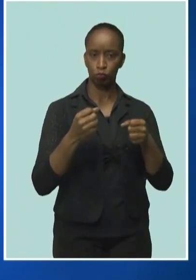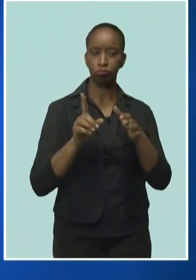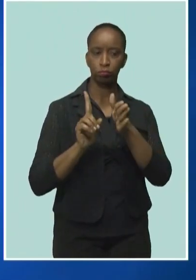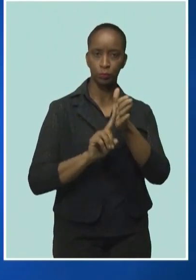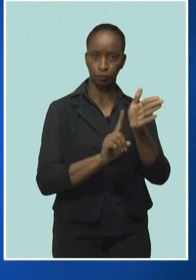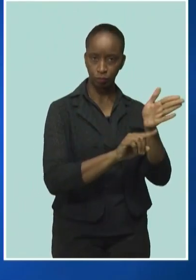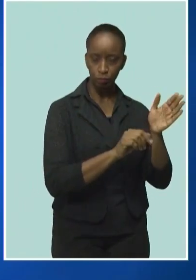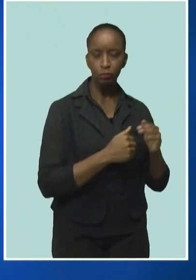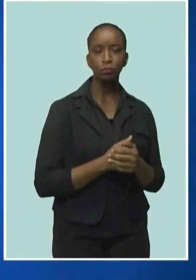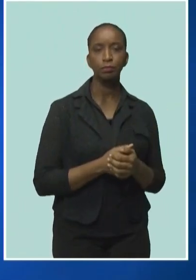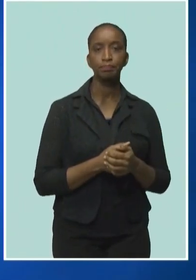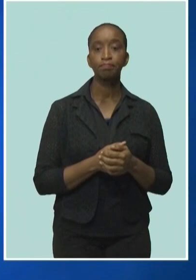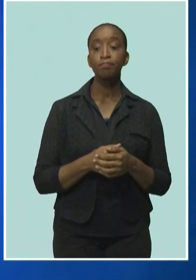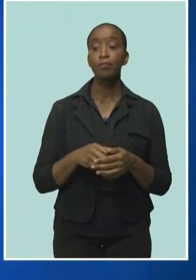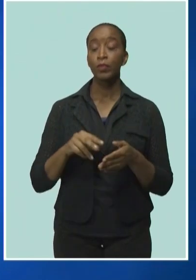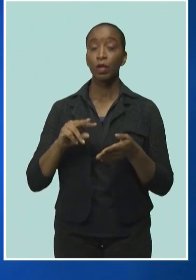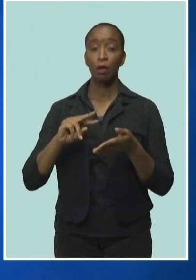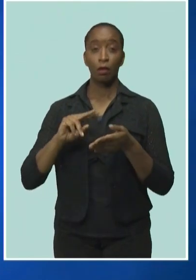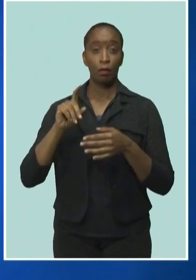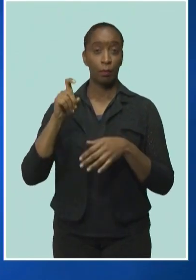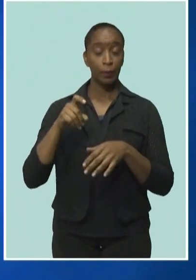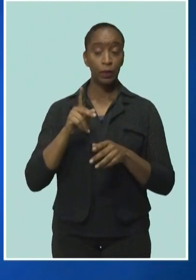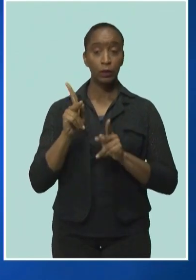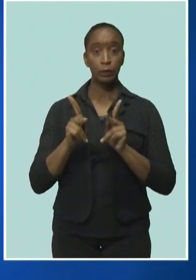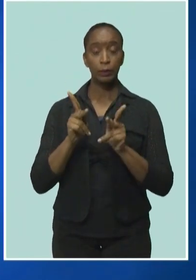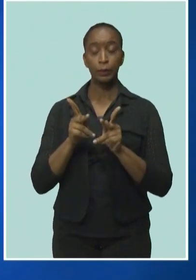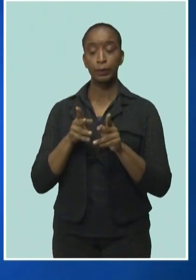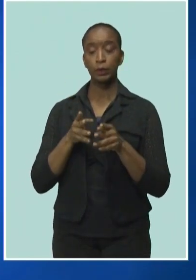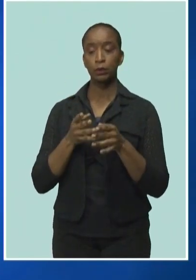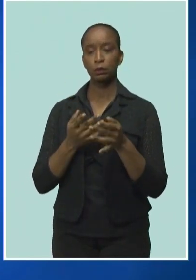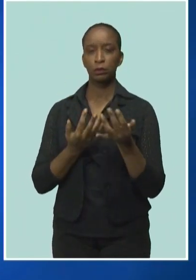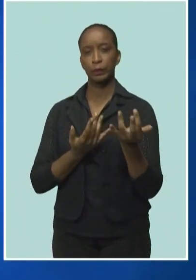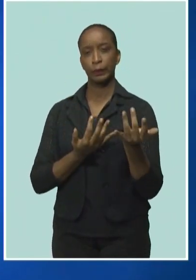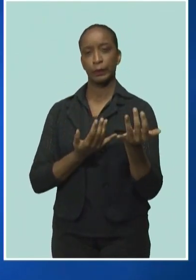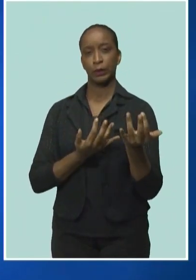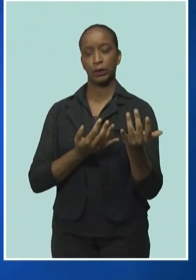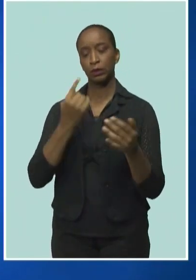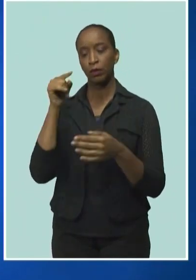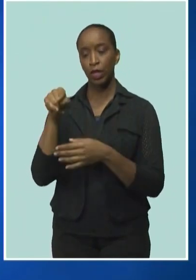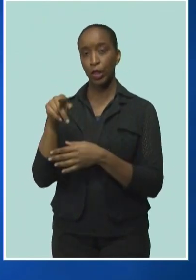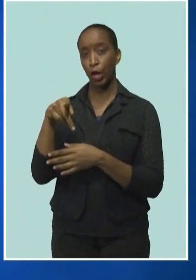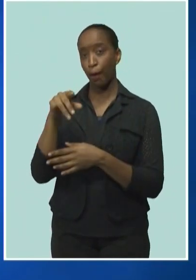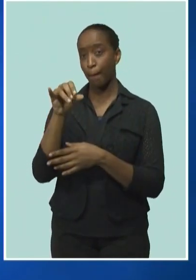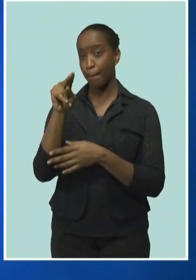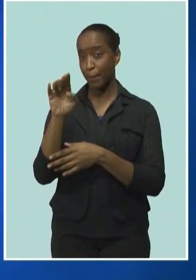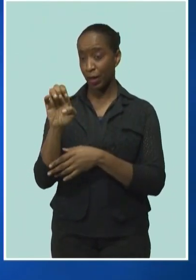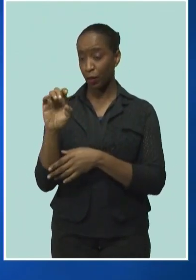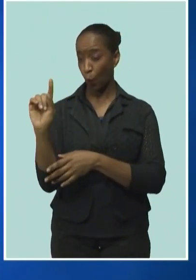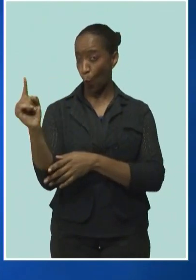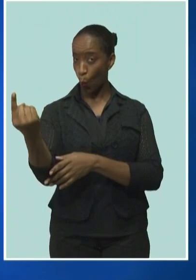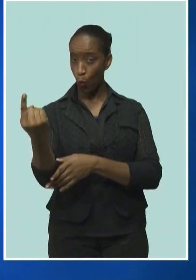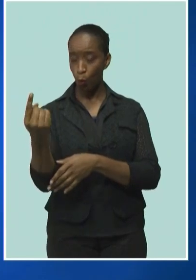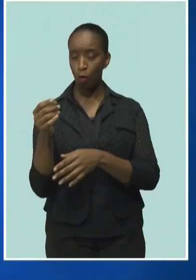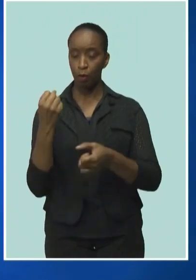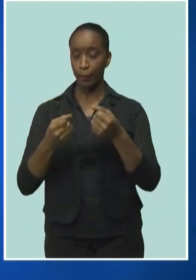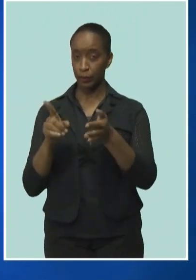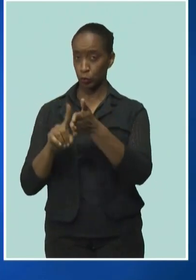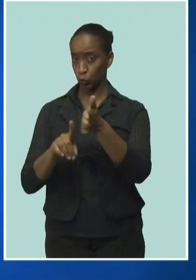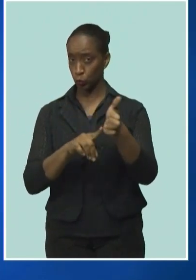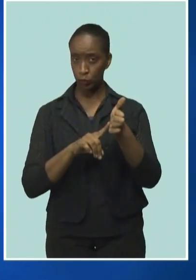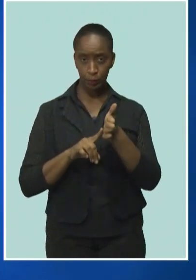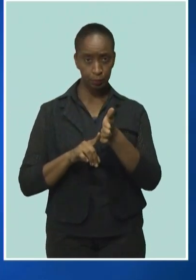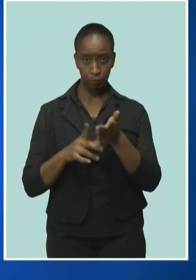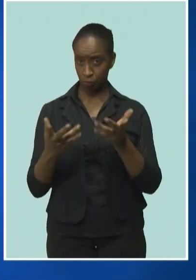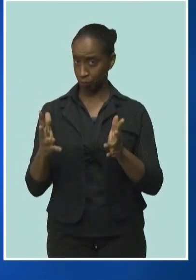location that is the Pine in St. Michael by allowing for privately owned garages to be able